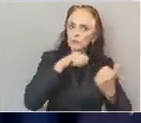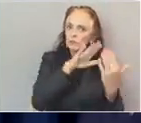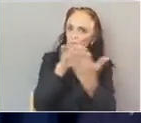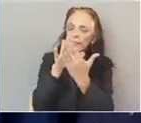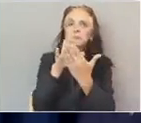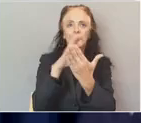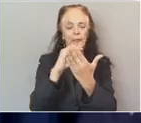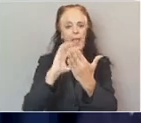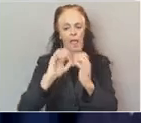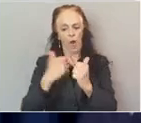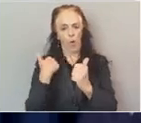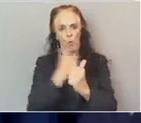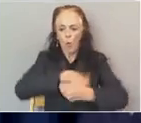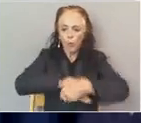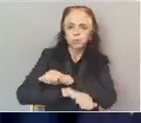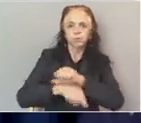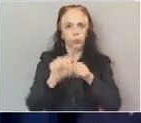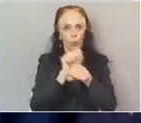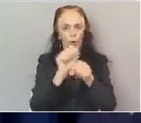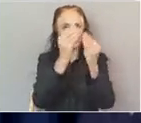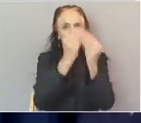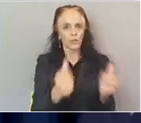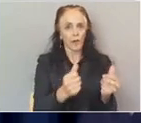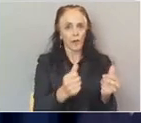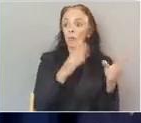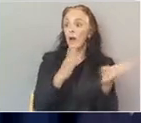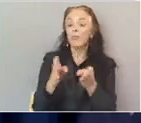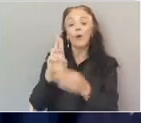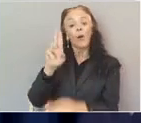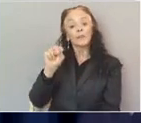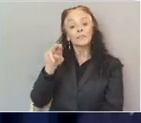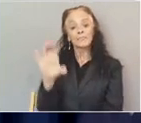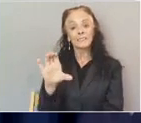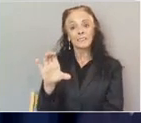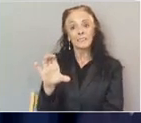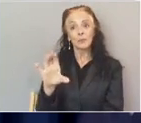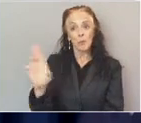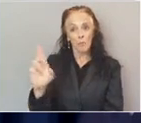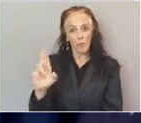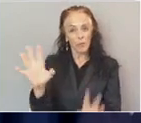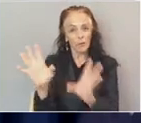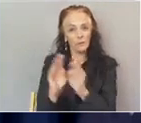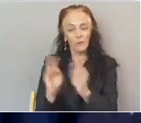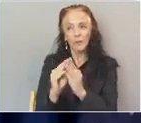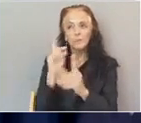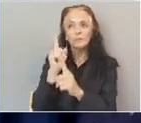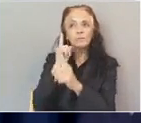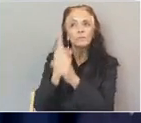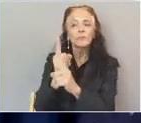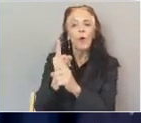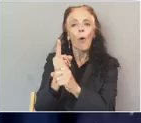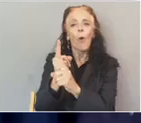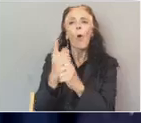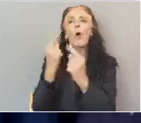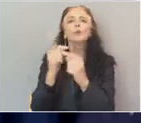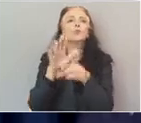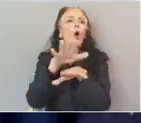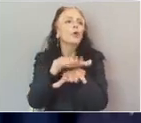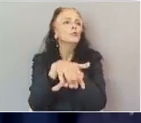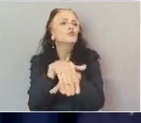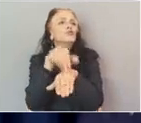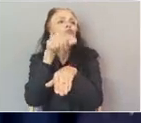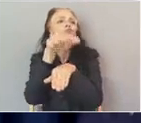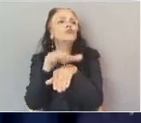the Republican Convention is designed for one purpose: to soothe Donald Trump's